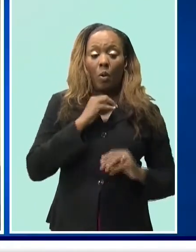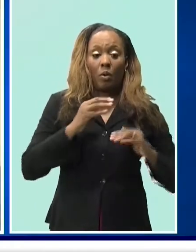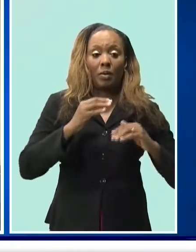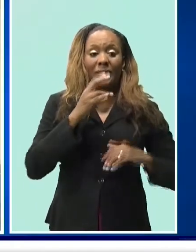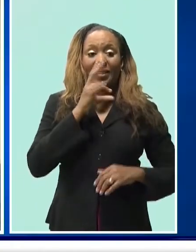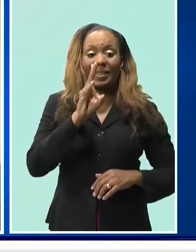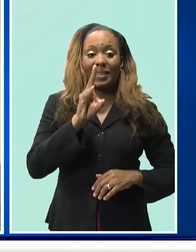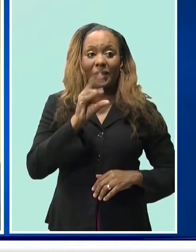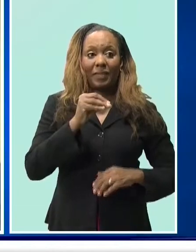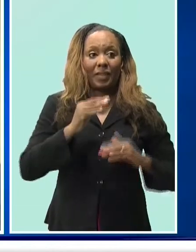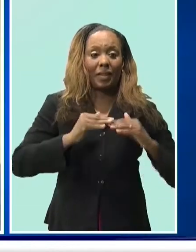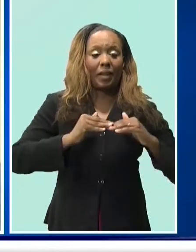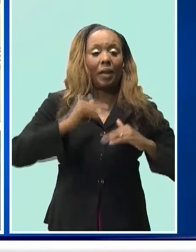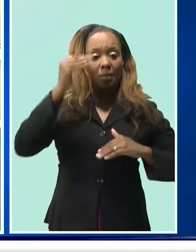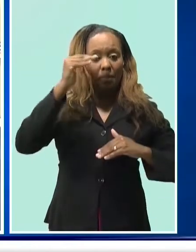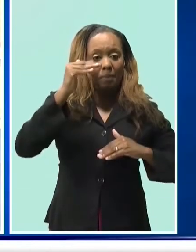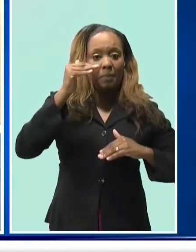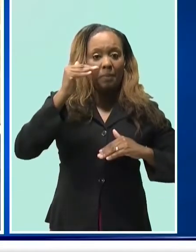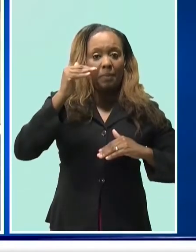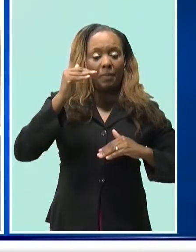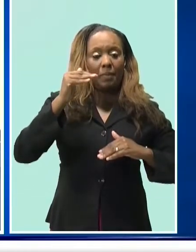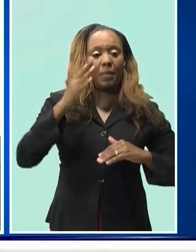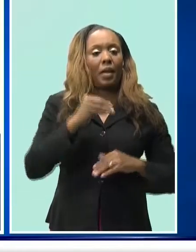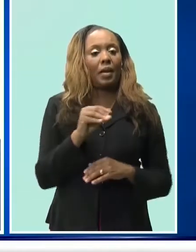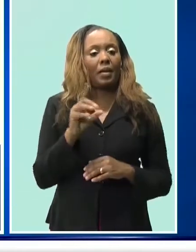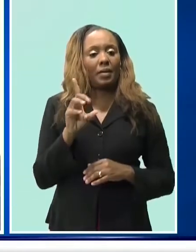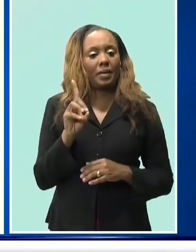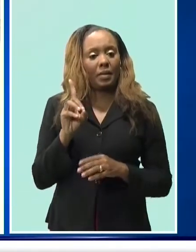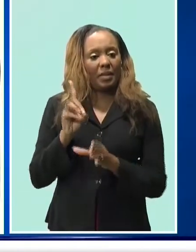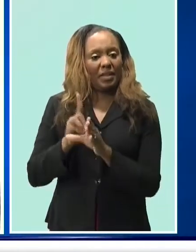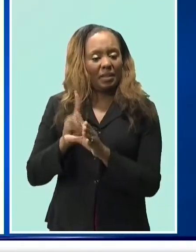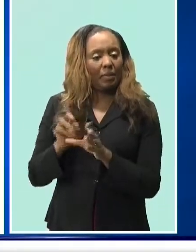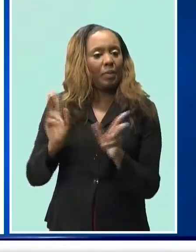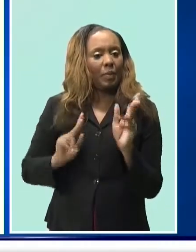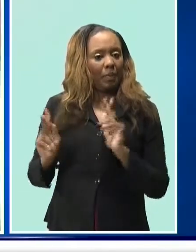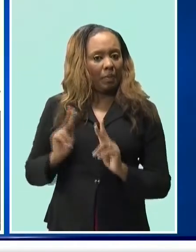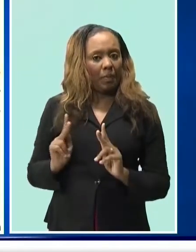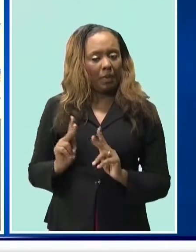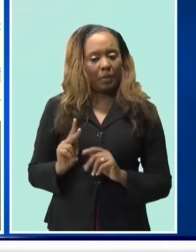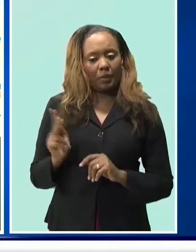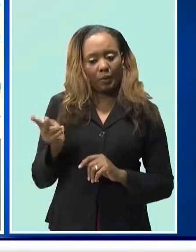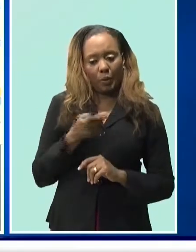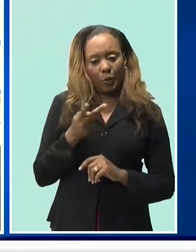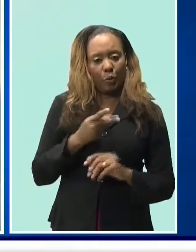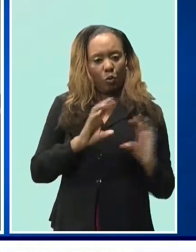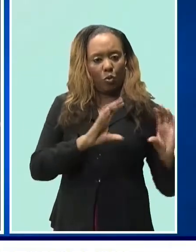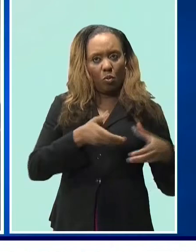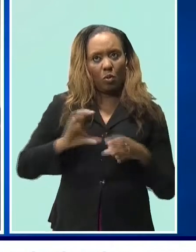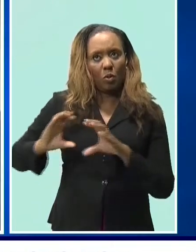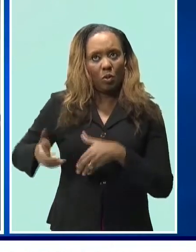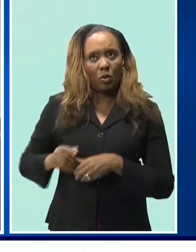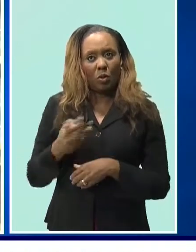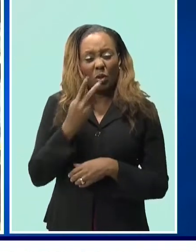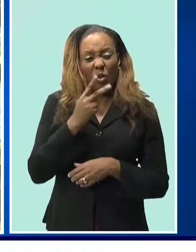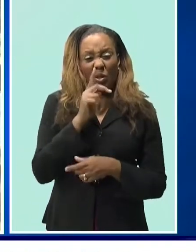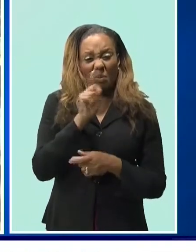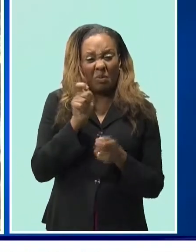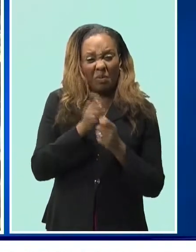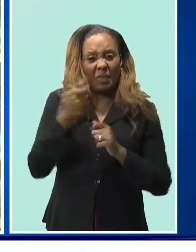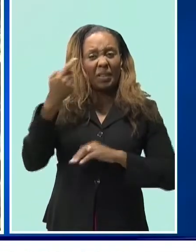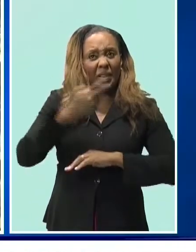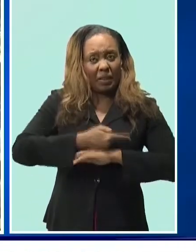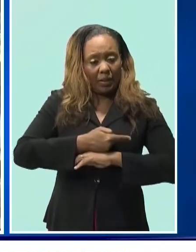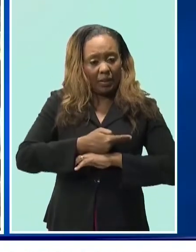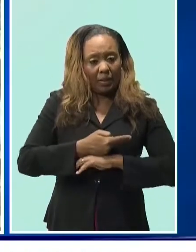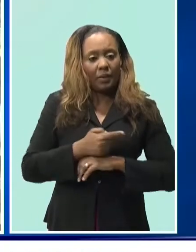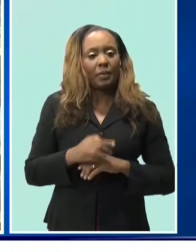70 and over and members of the disabled community. There are 2 specially designated days for them to go shopping